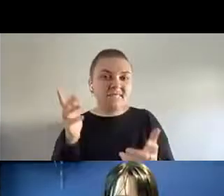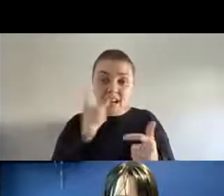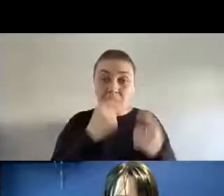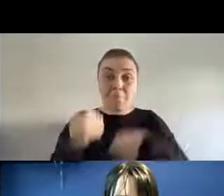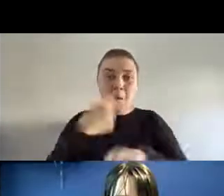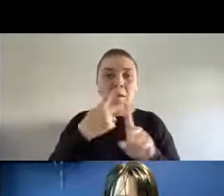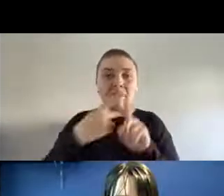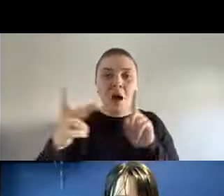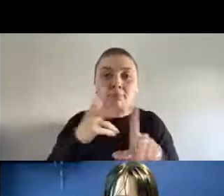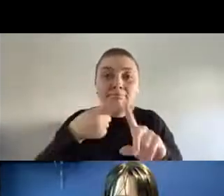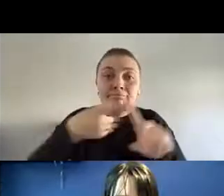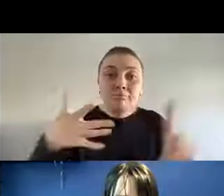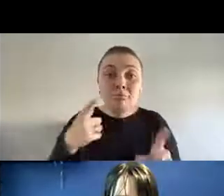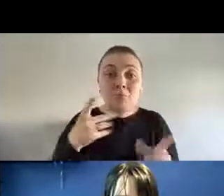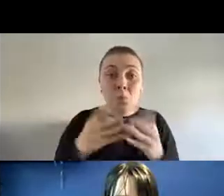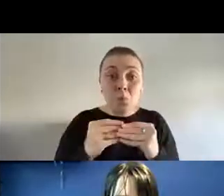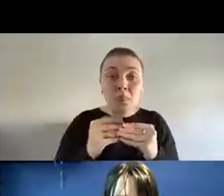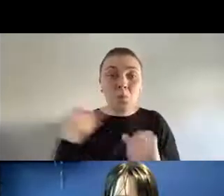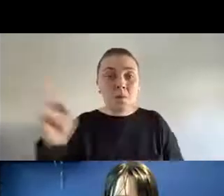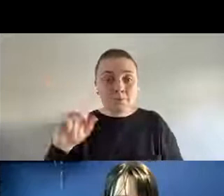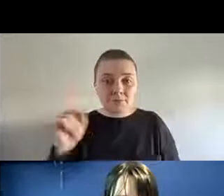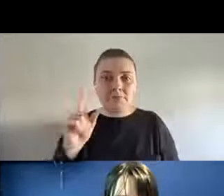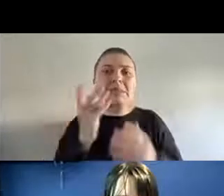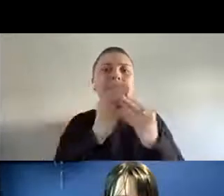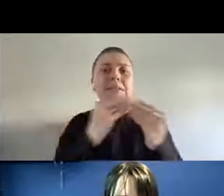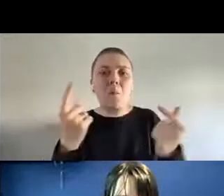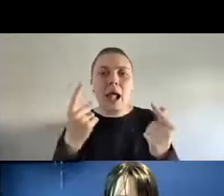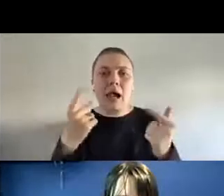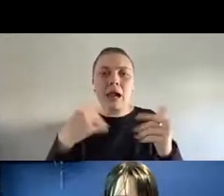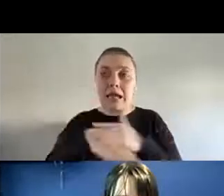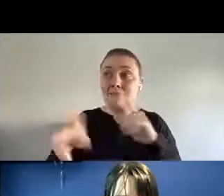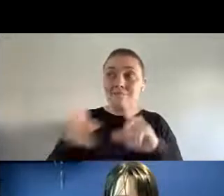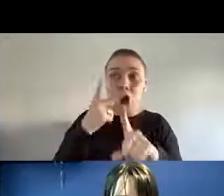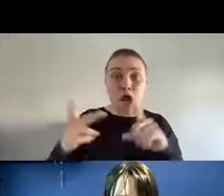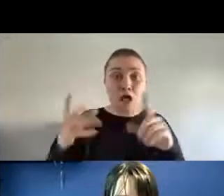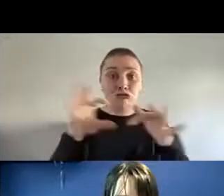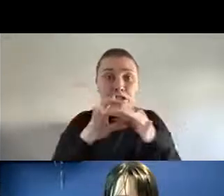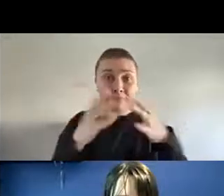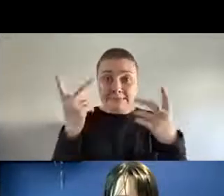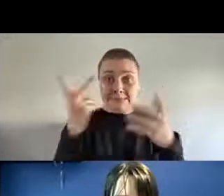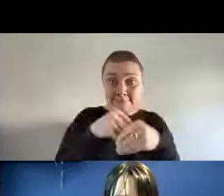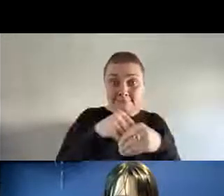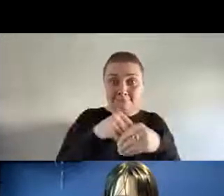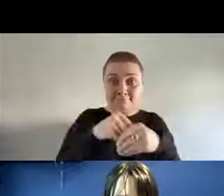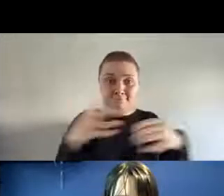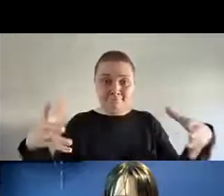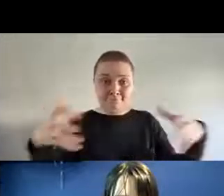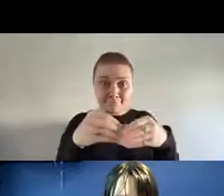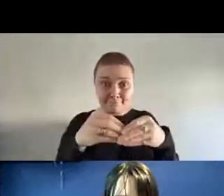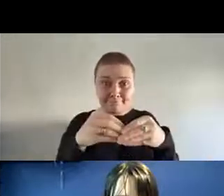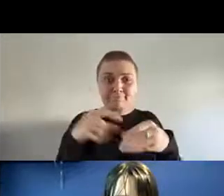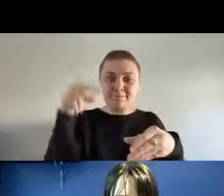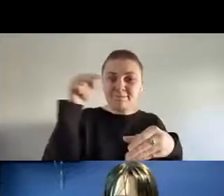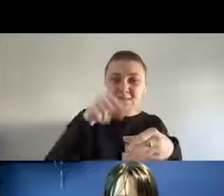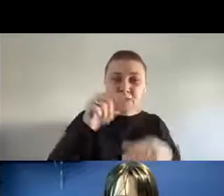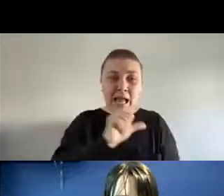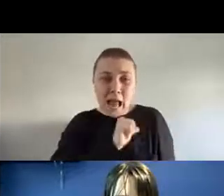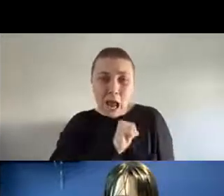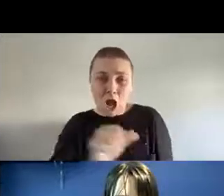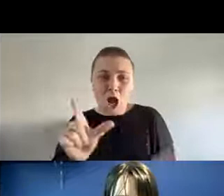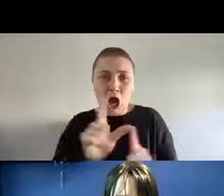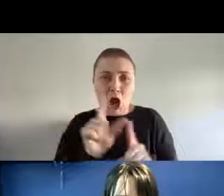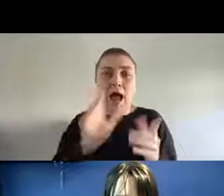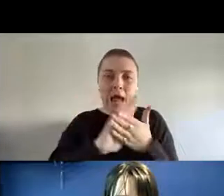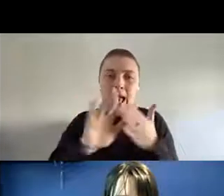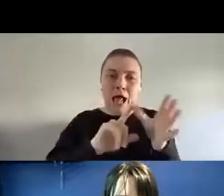especially when someone is in a violent relationship, these kinds of attitudes like the halo